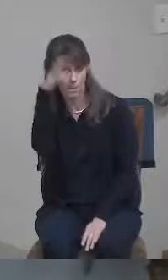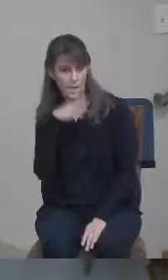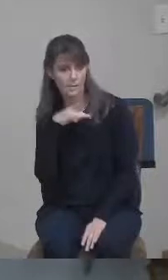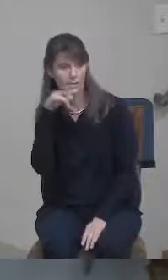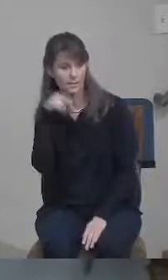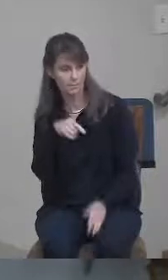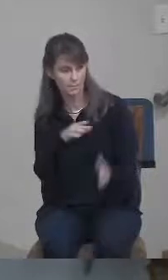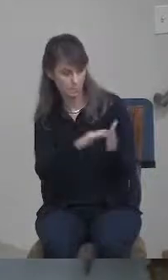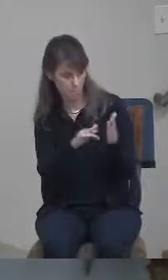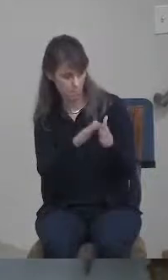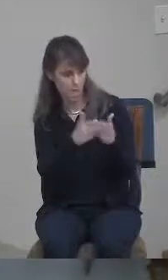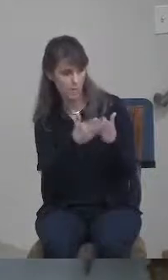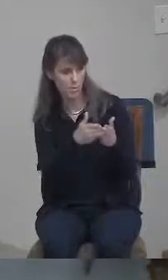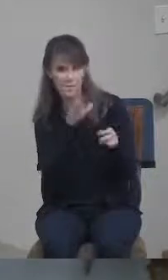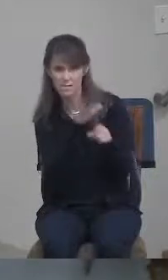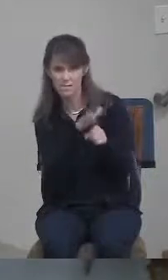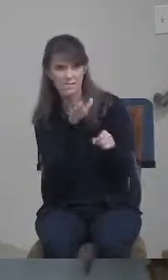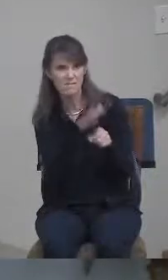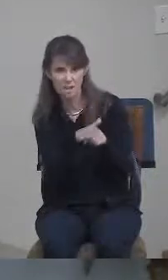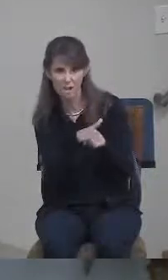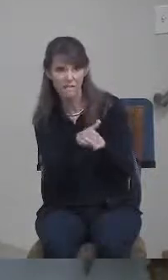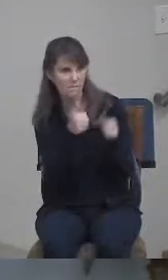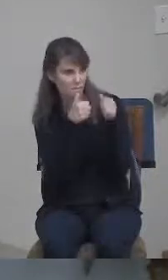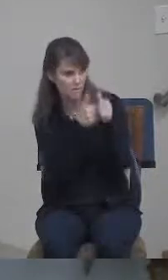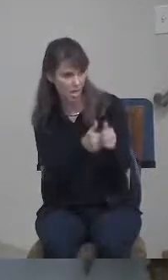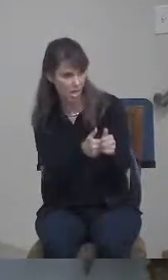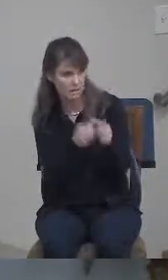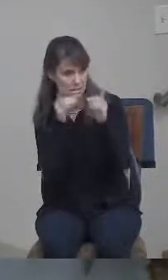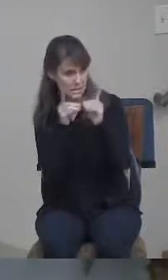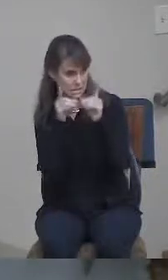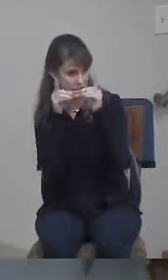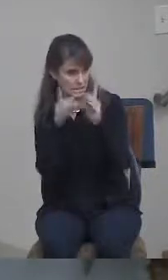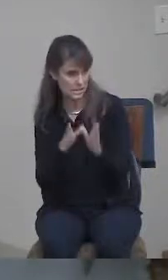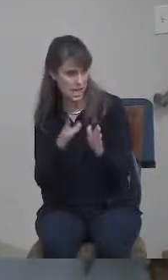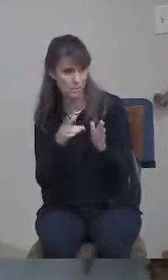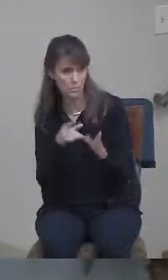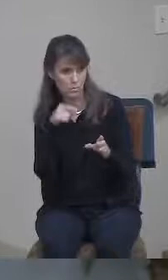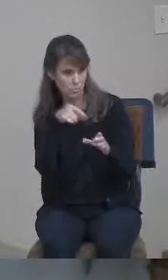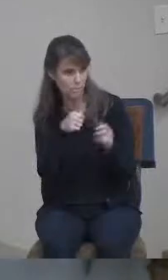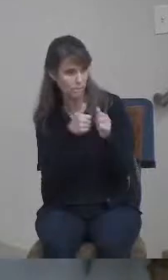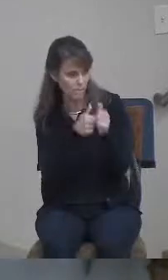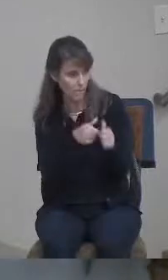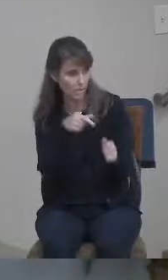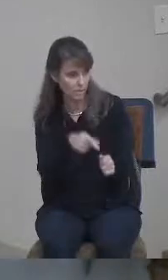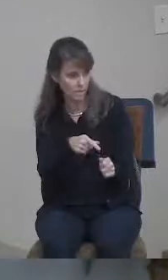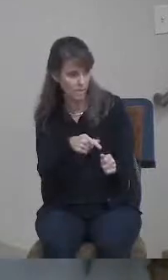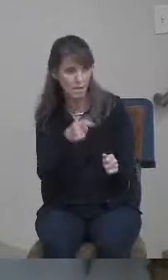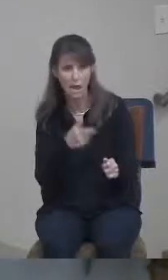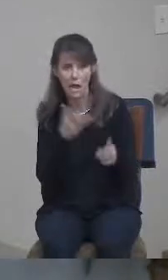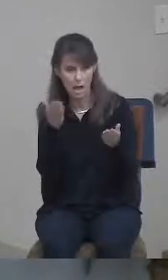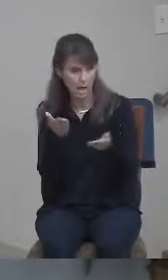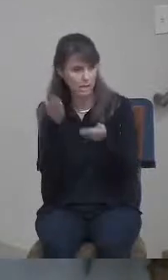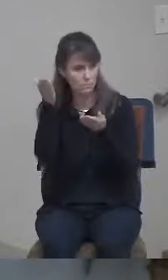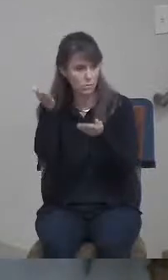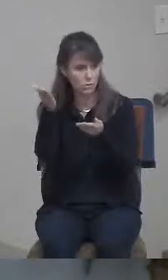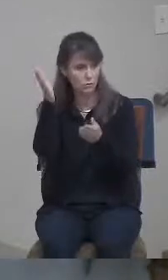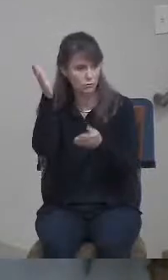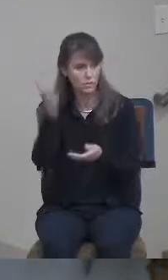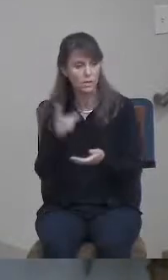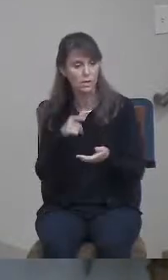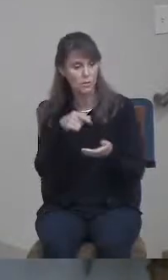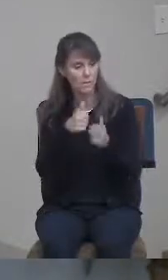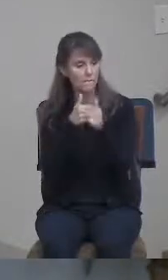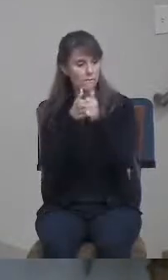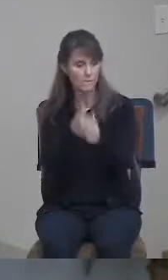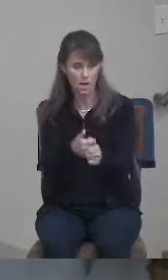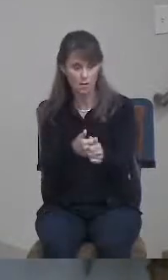practice. By it we are told that the disciples were called Christians, and I move that henceforth and forever the followers